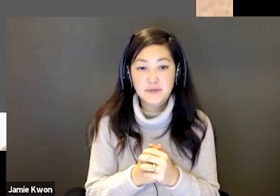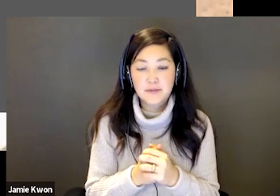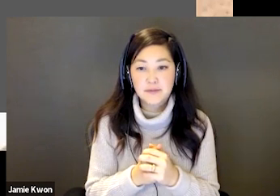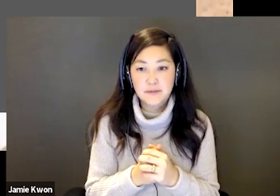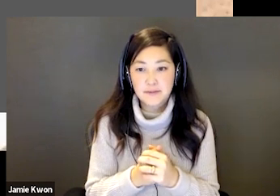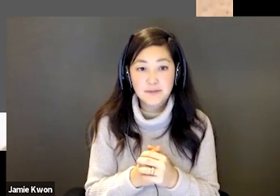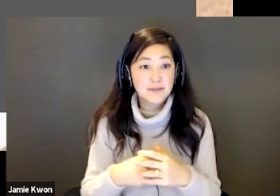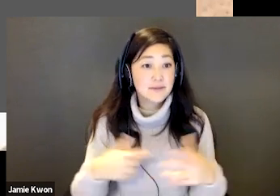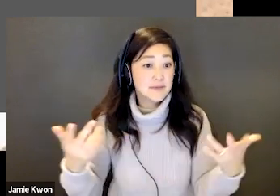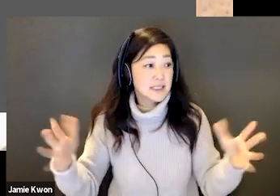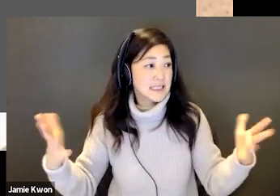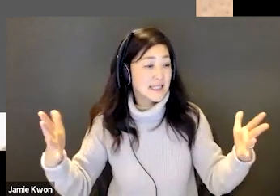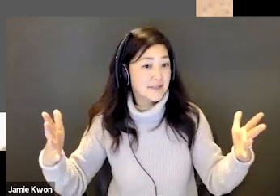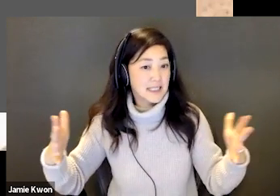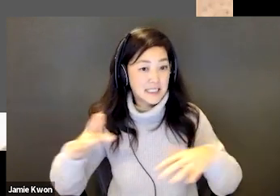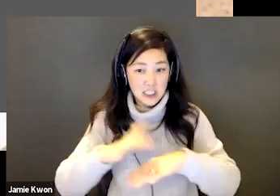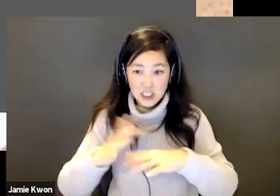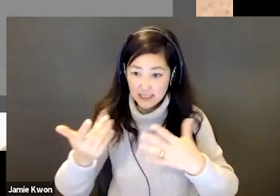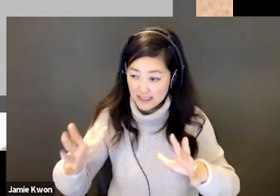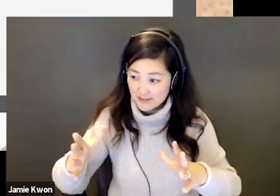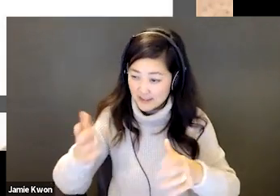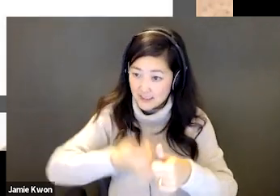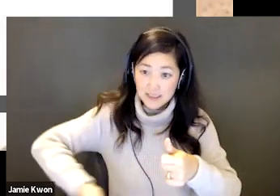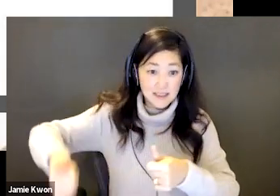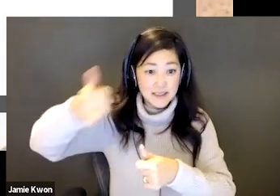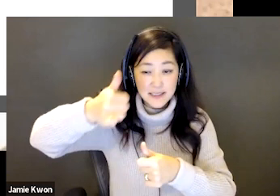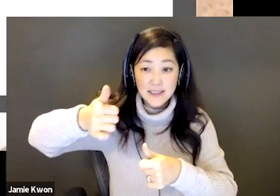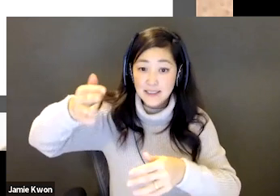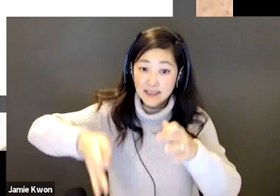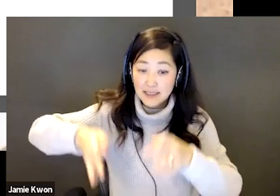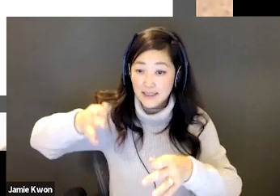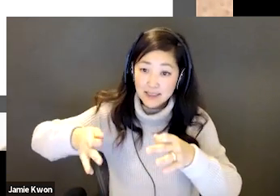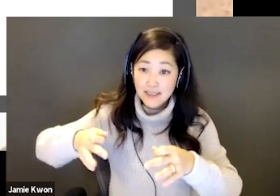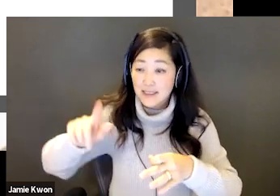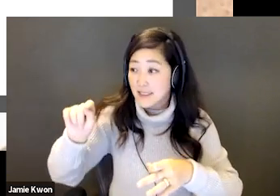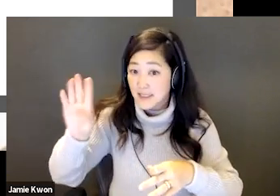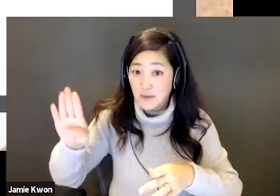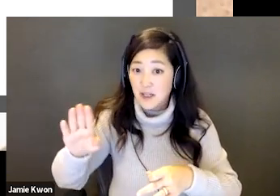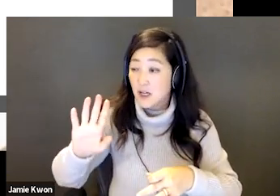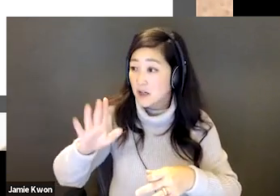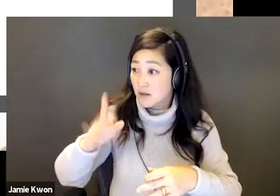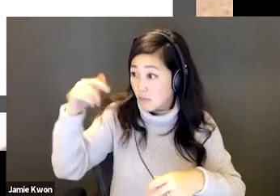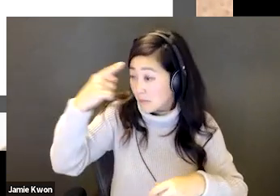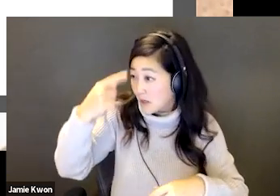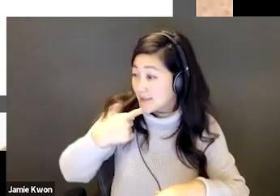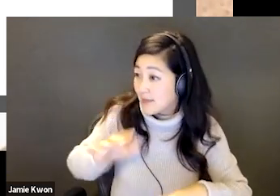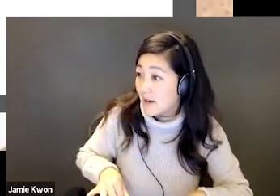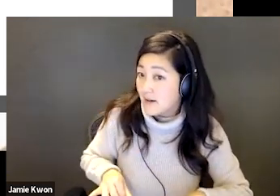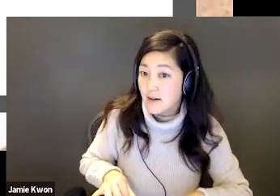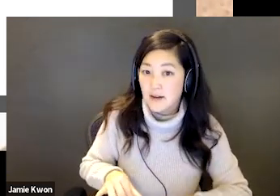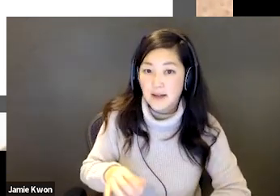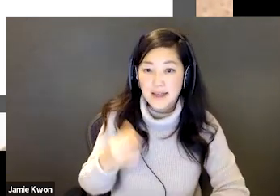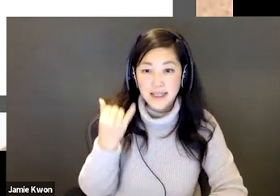But I've been to the Supreme Court in Thunder Bay, my boss said. And if something's